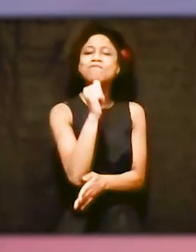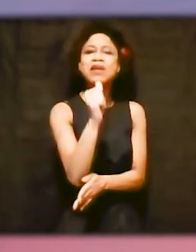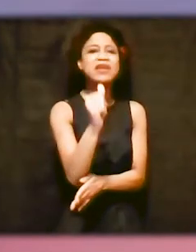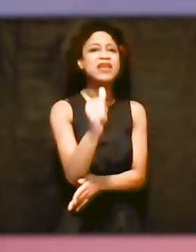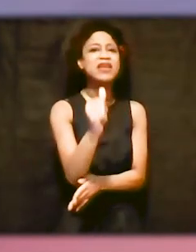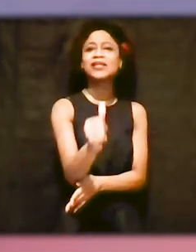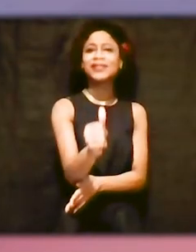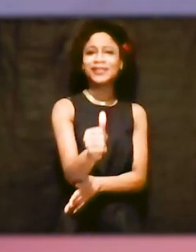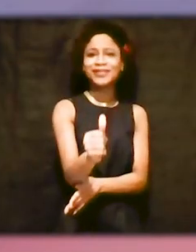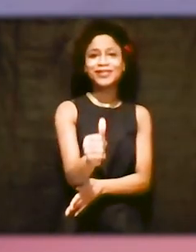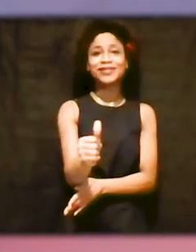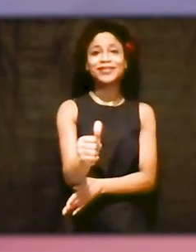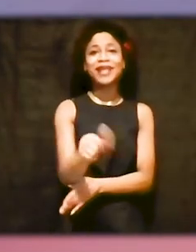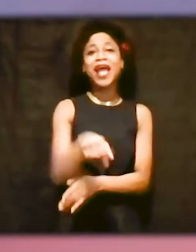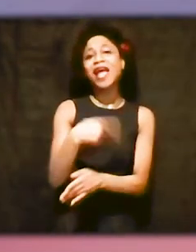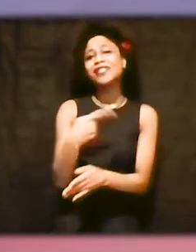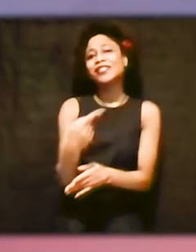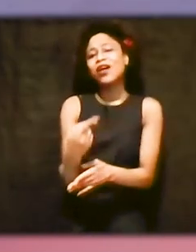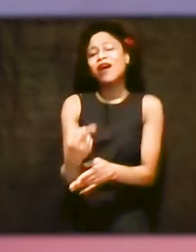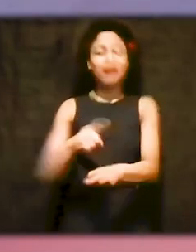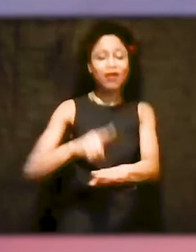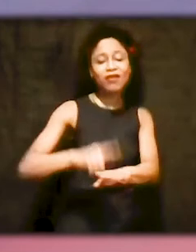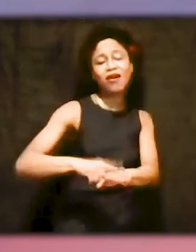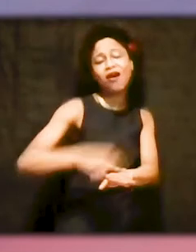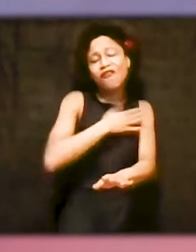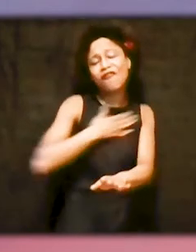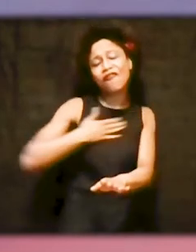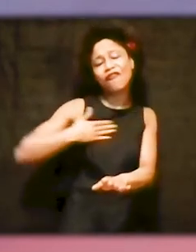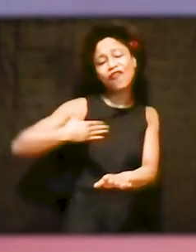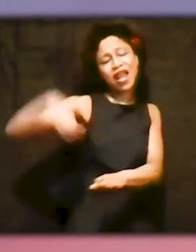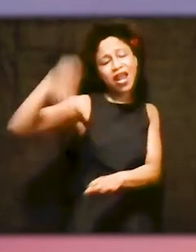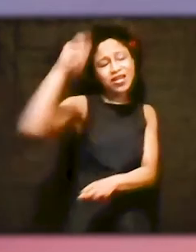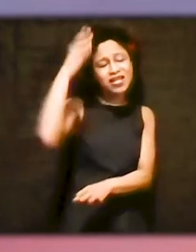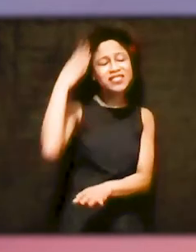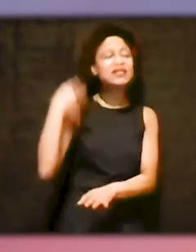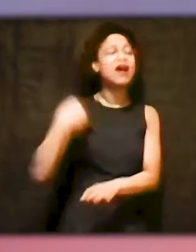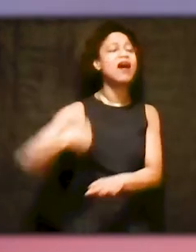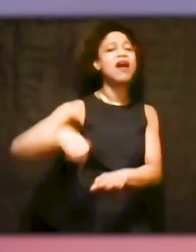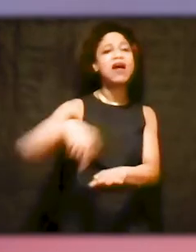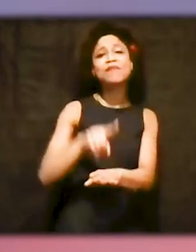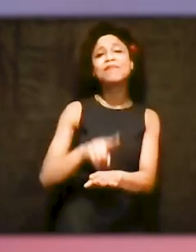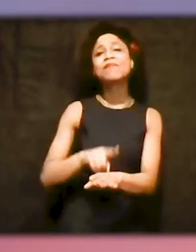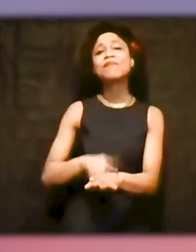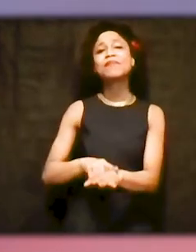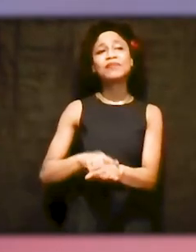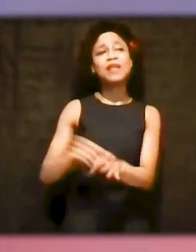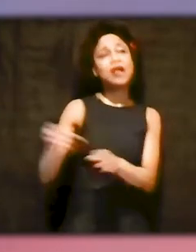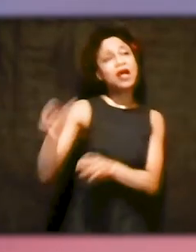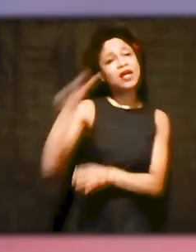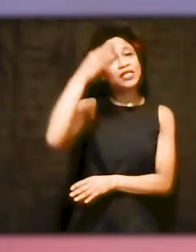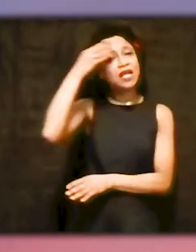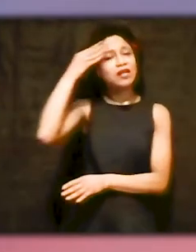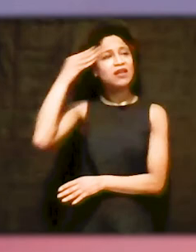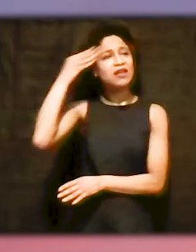I miss. And then the long-forgotten times,